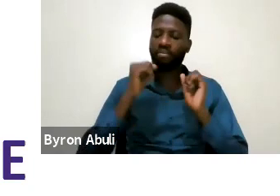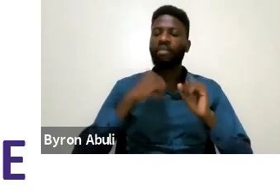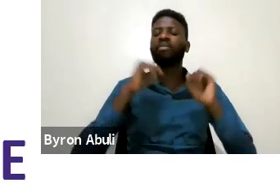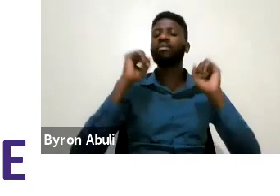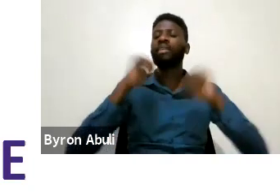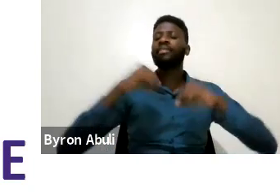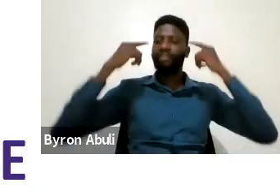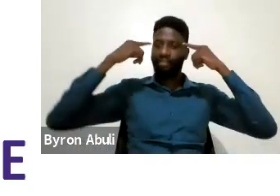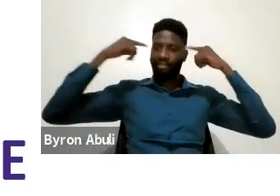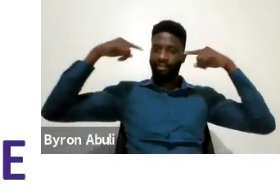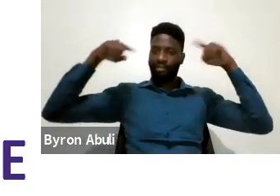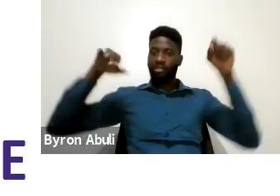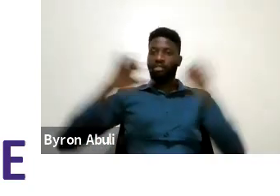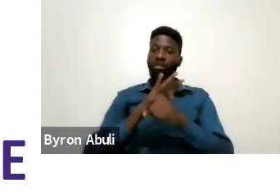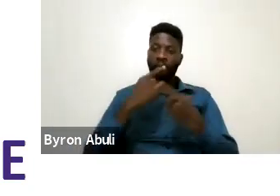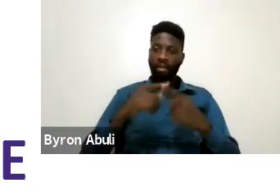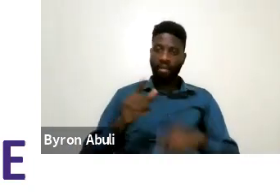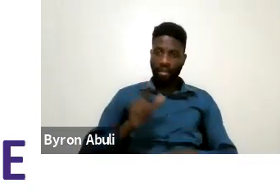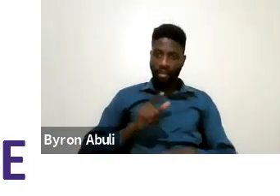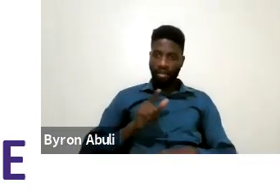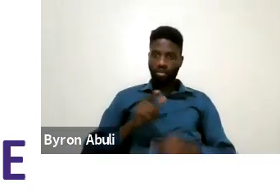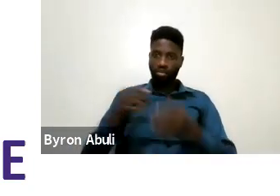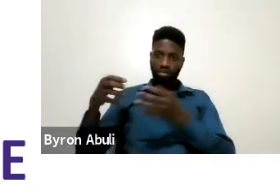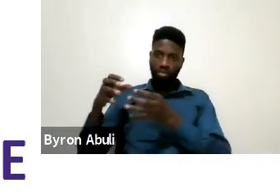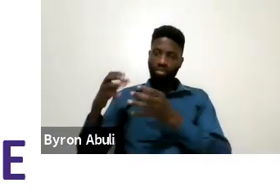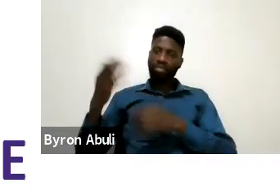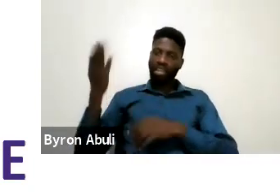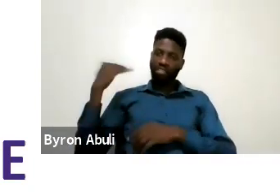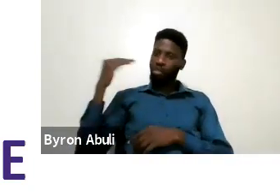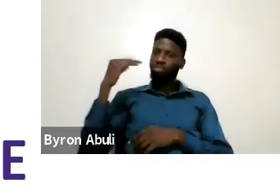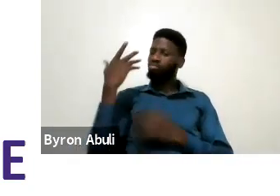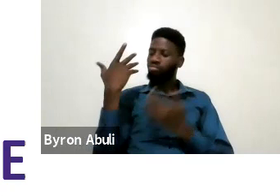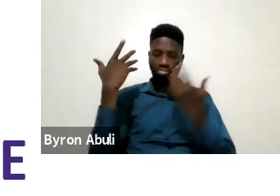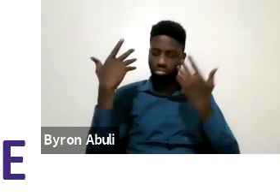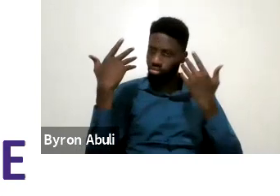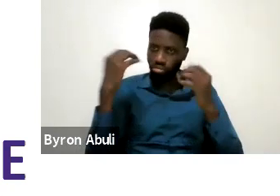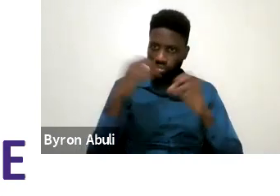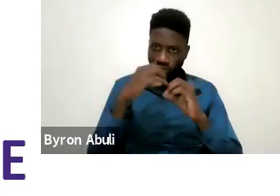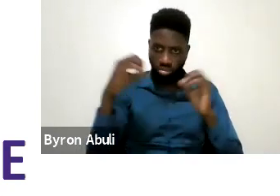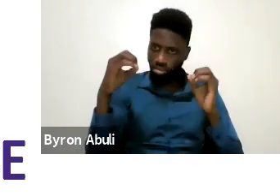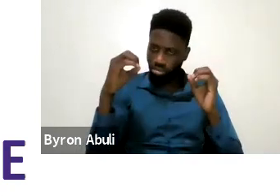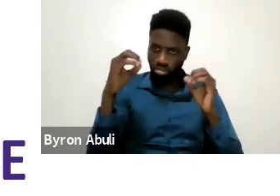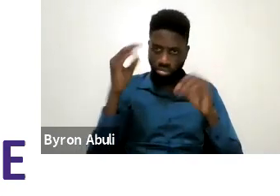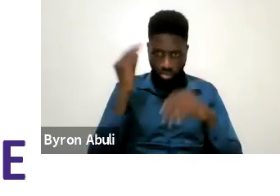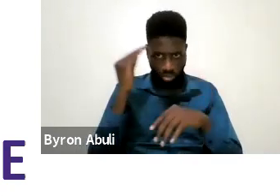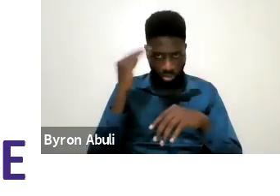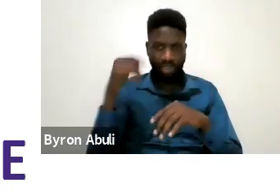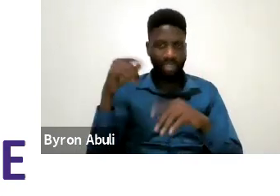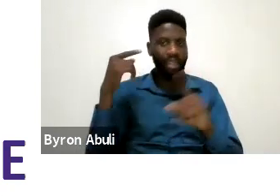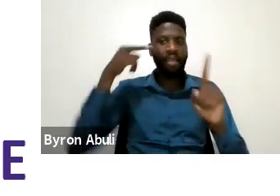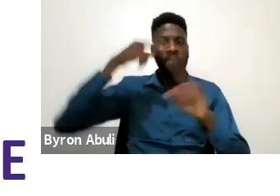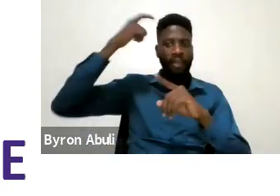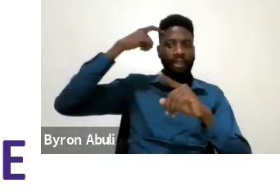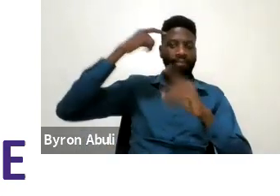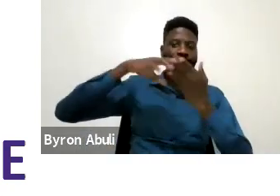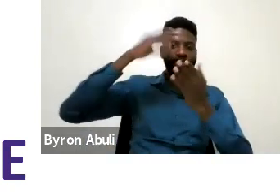course. But the ladies who had nothing, and they came with the mentality of learning new skills and new things